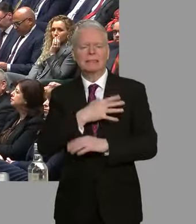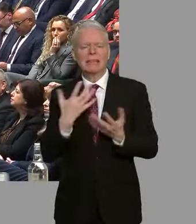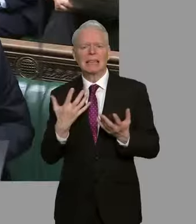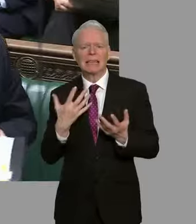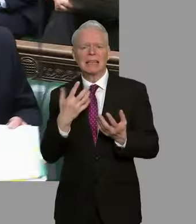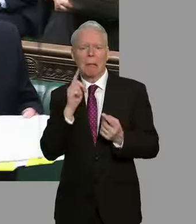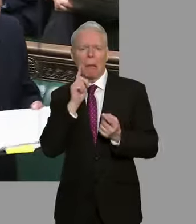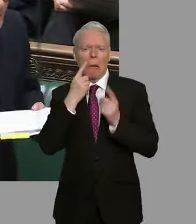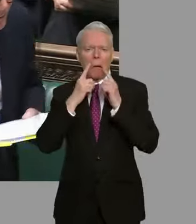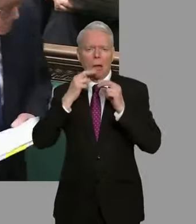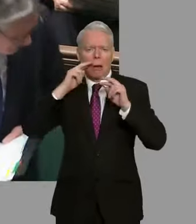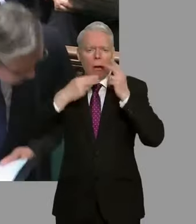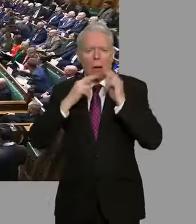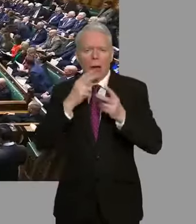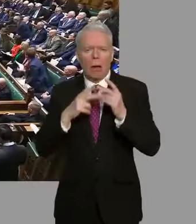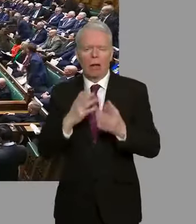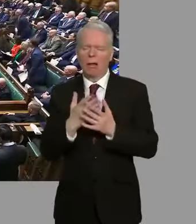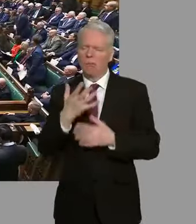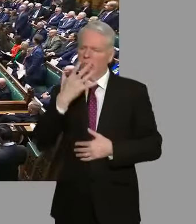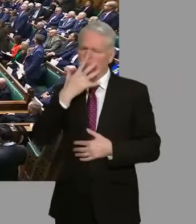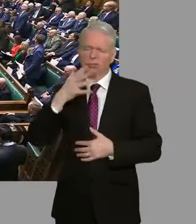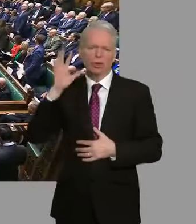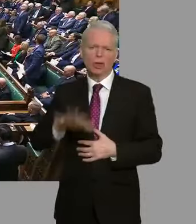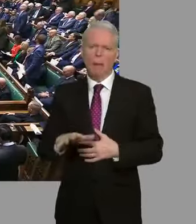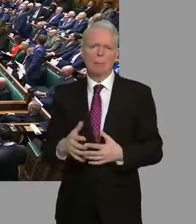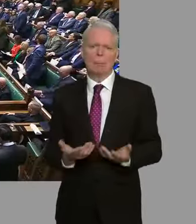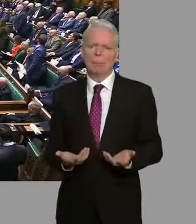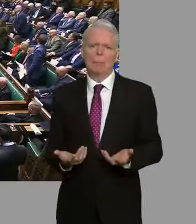of children in Scotland. Jim Allister.